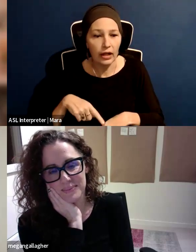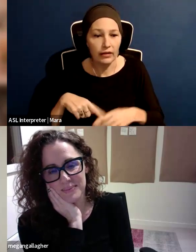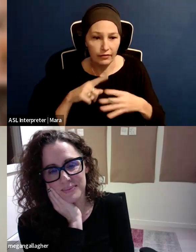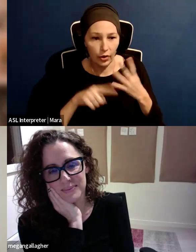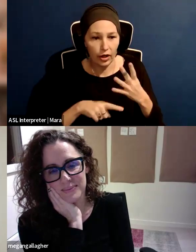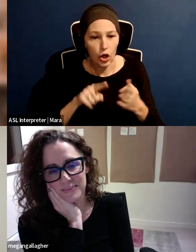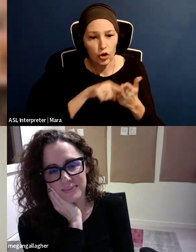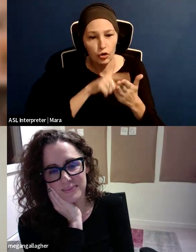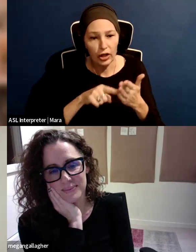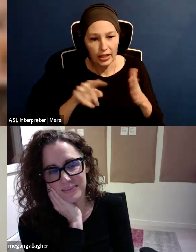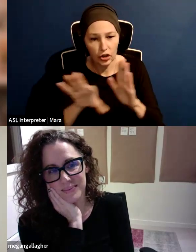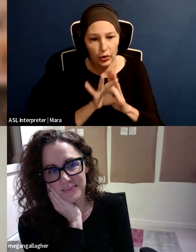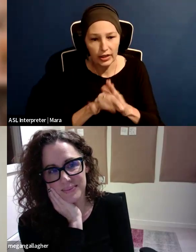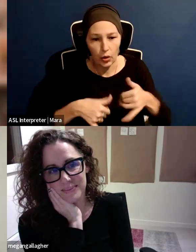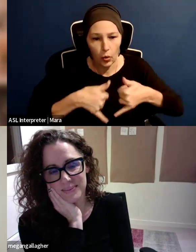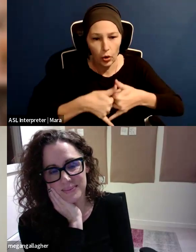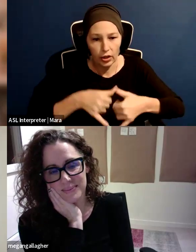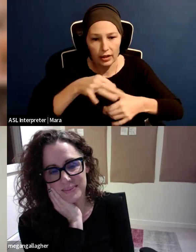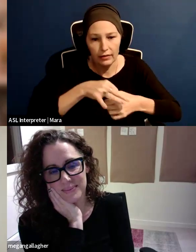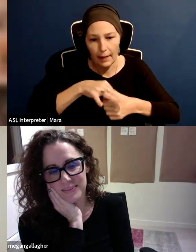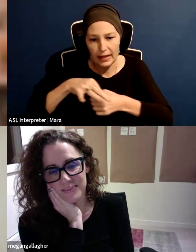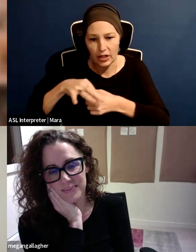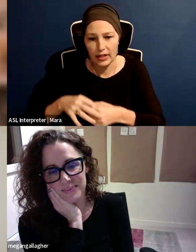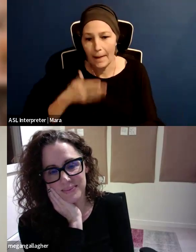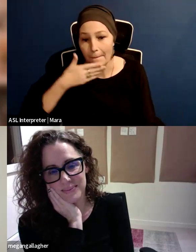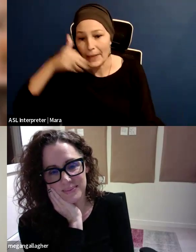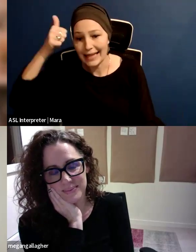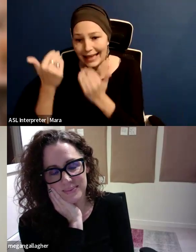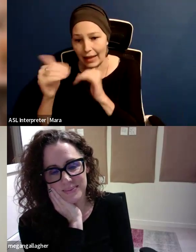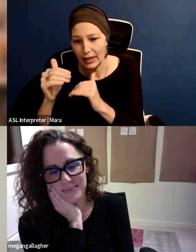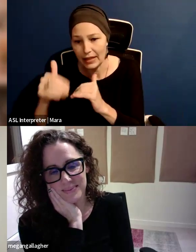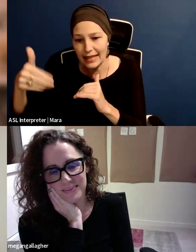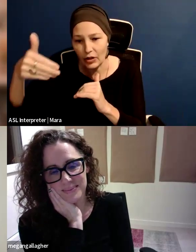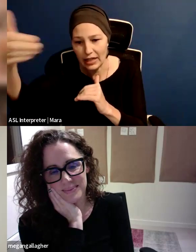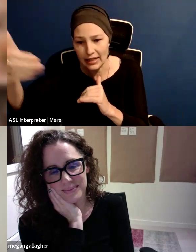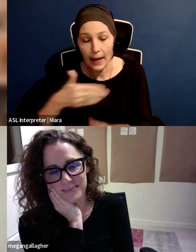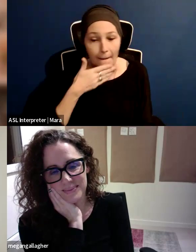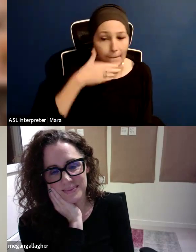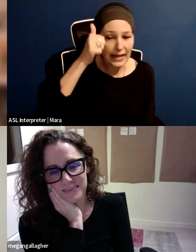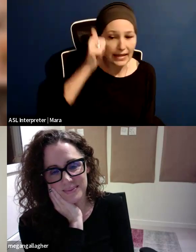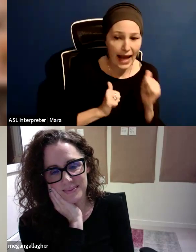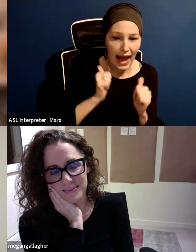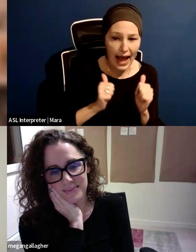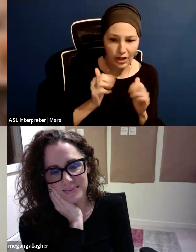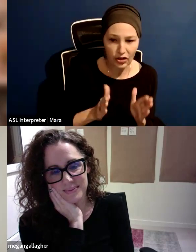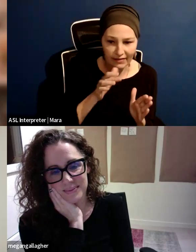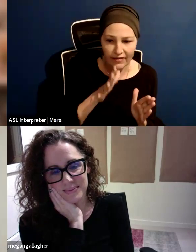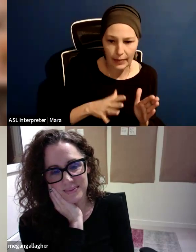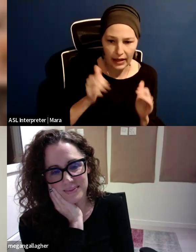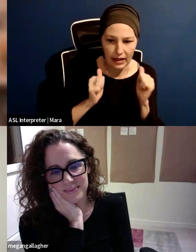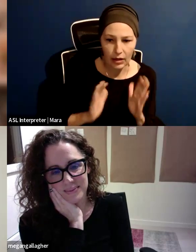nominations: Best Limited Series, Best Actress in a Limited Series or Movie Made